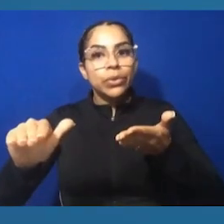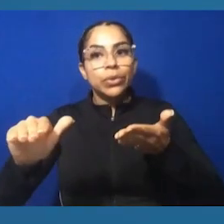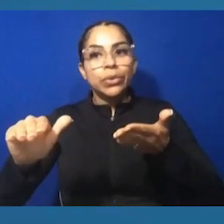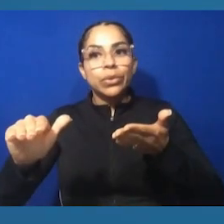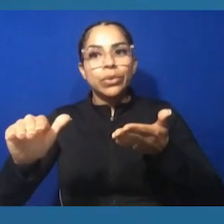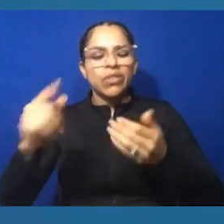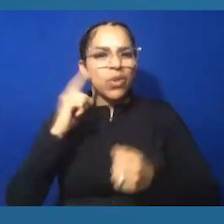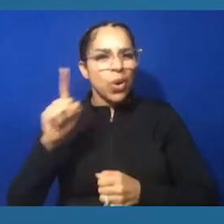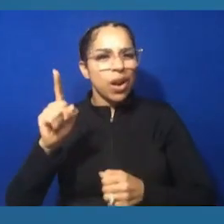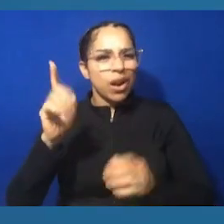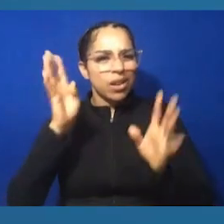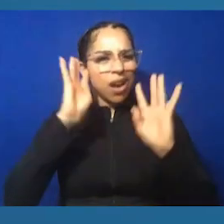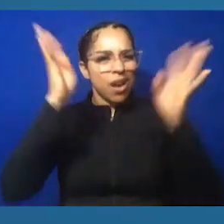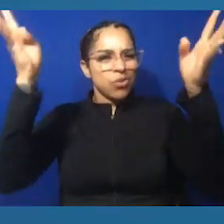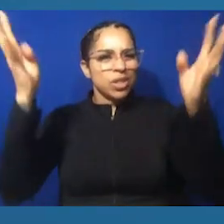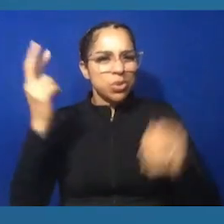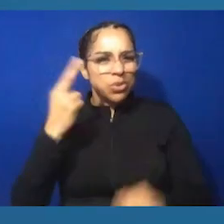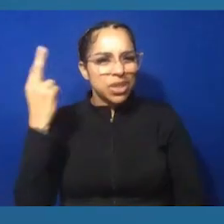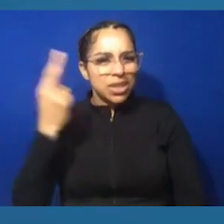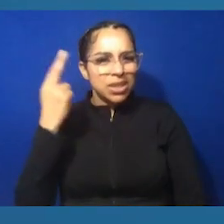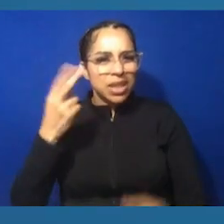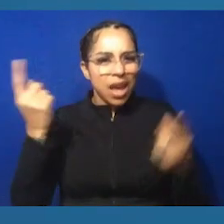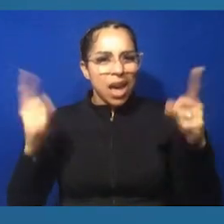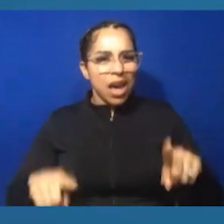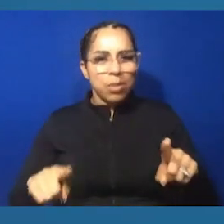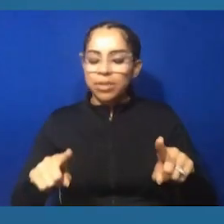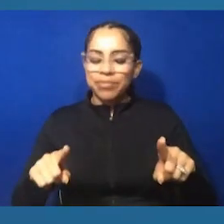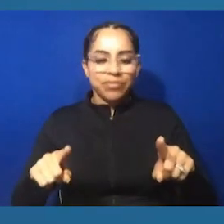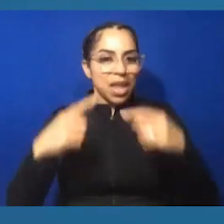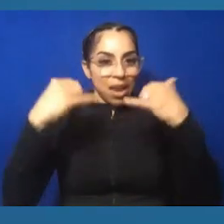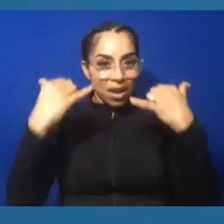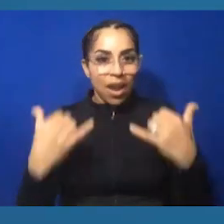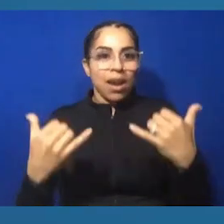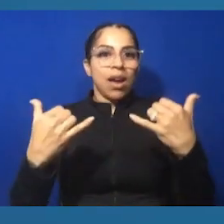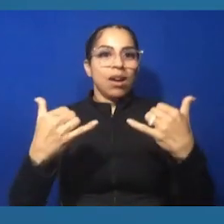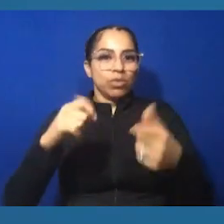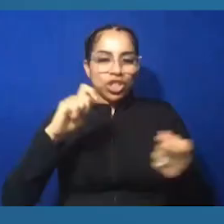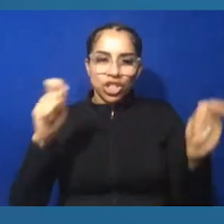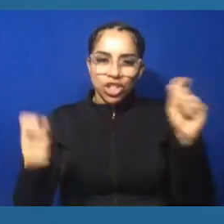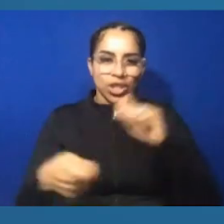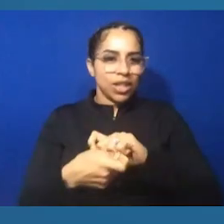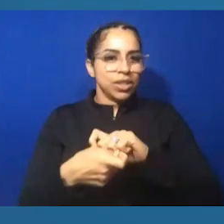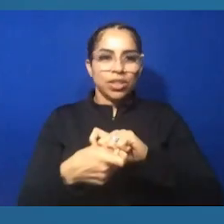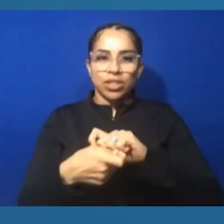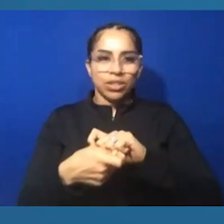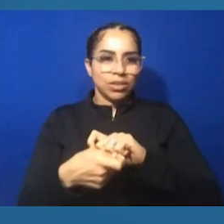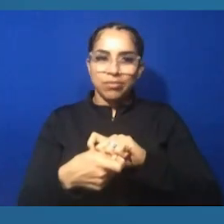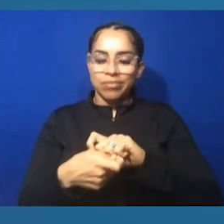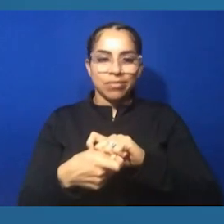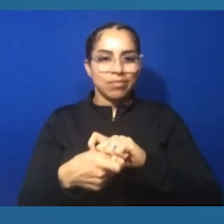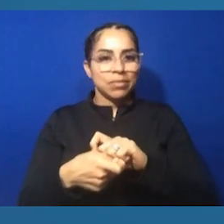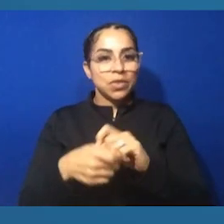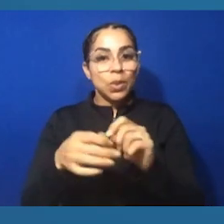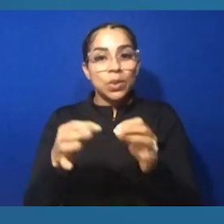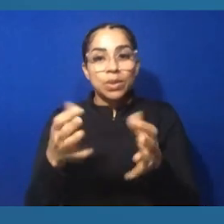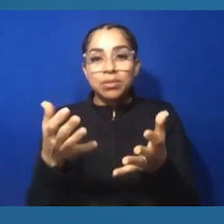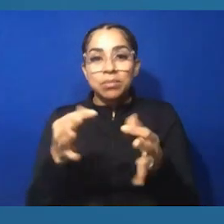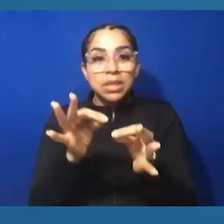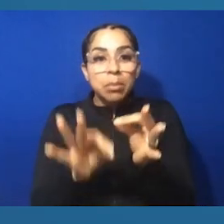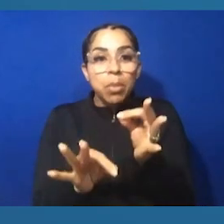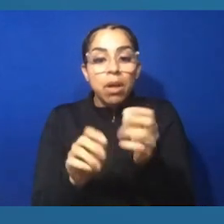unreasonable reasons happening now. Now we were able to change those things so that now these simple